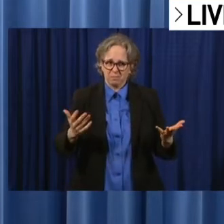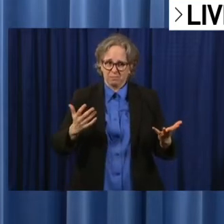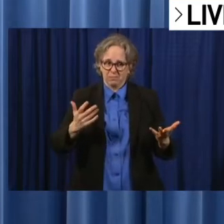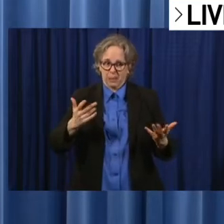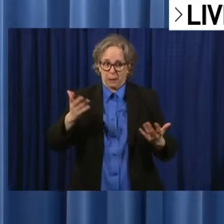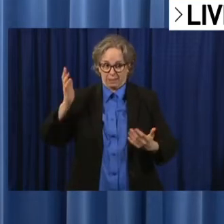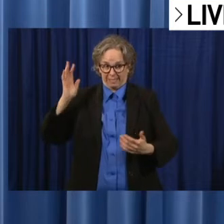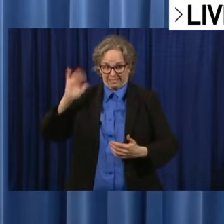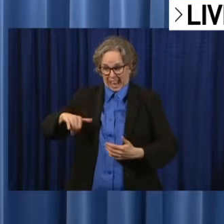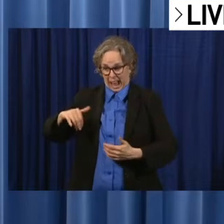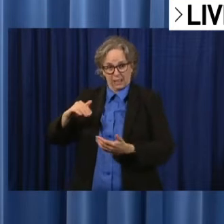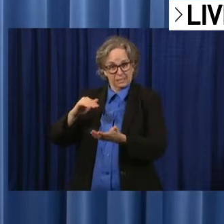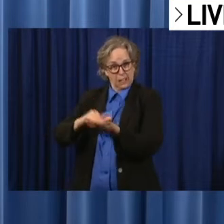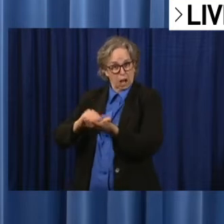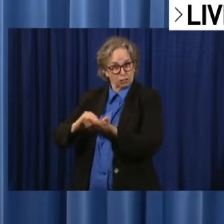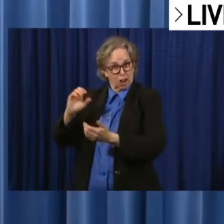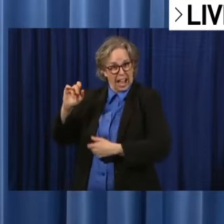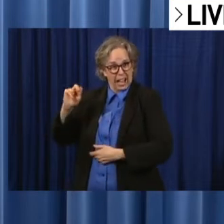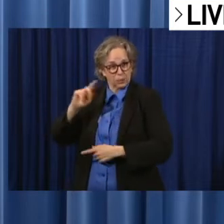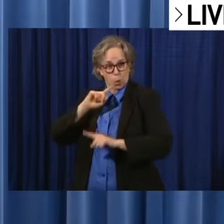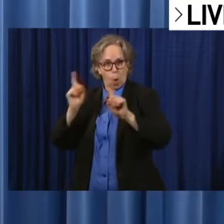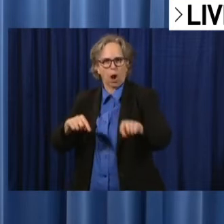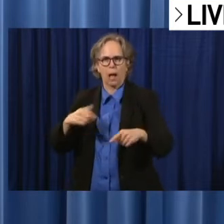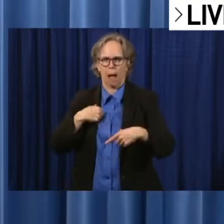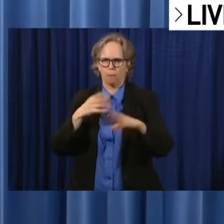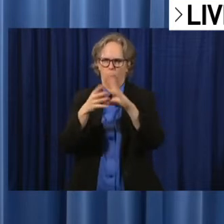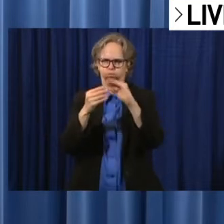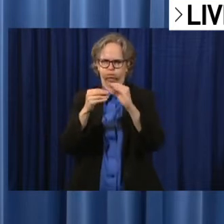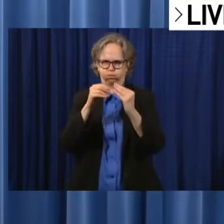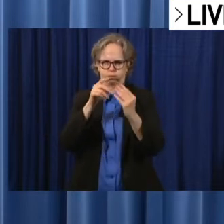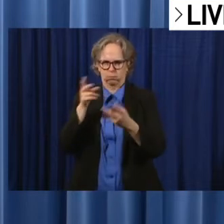was based upon recommendations